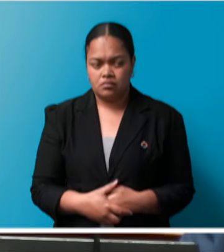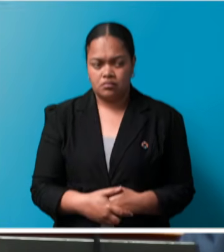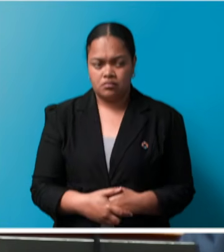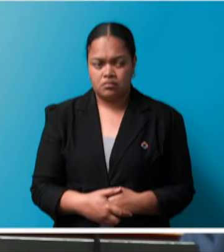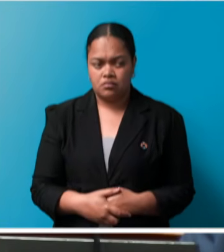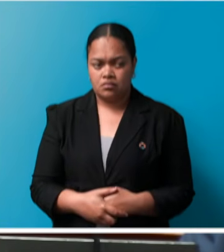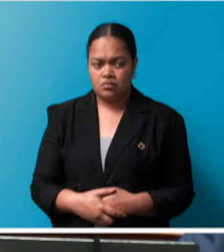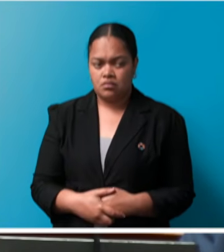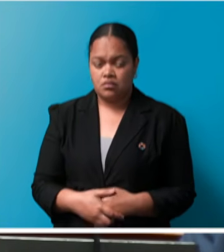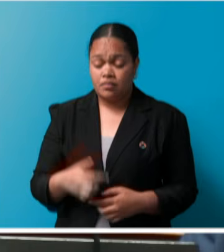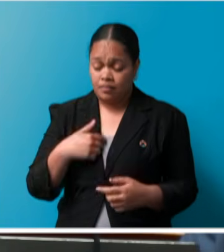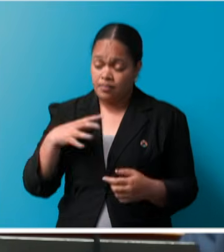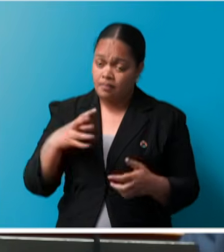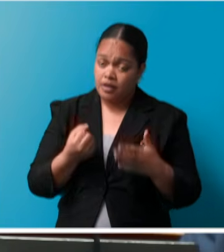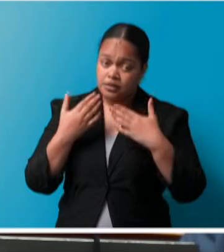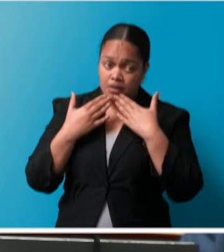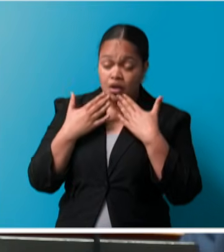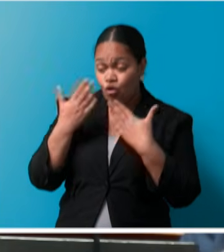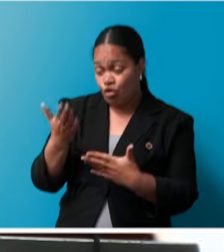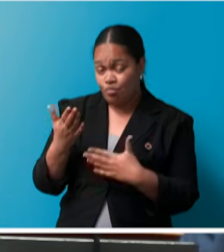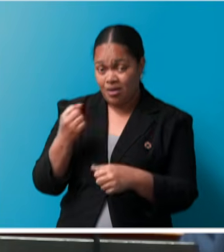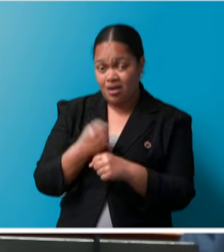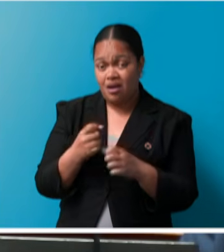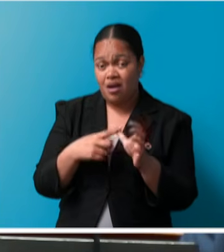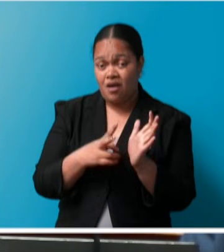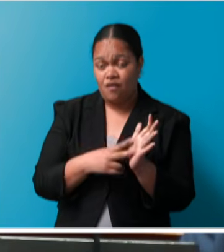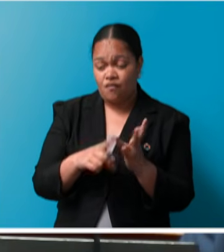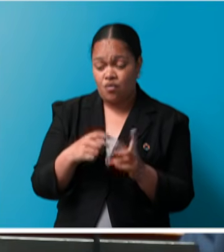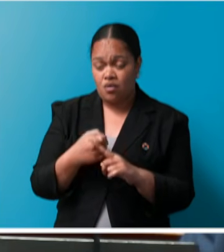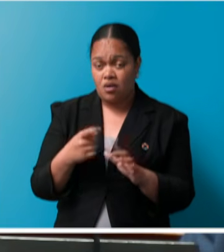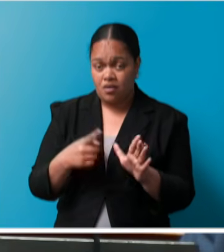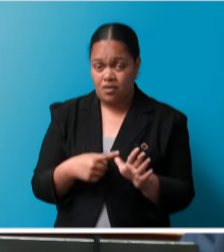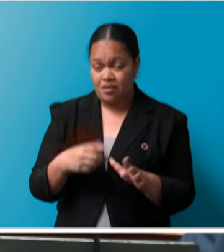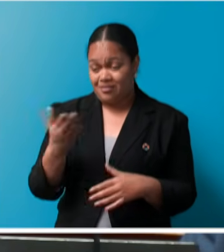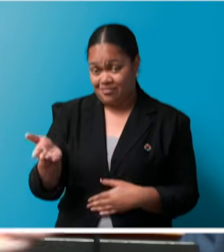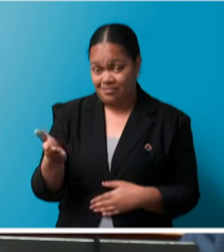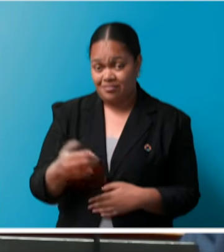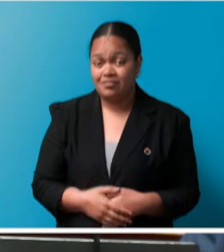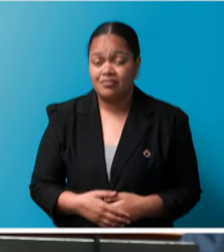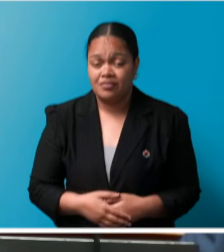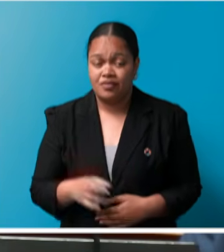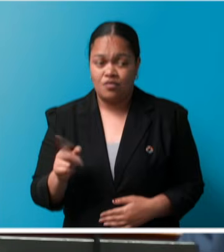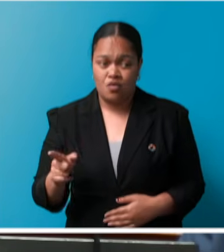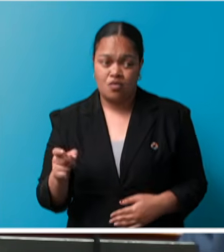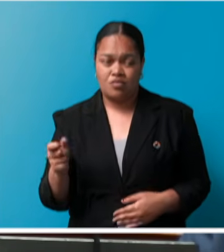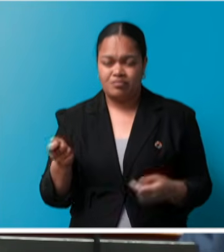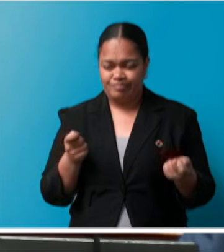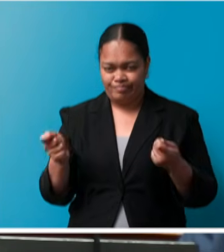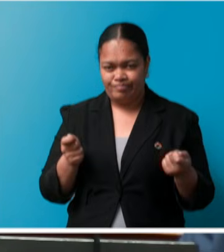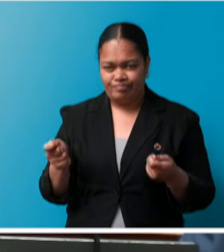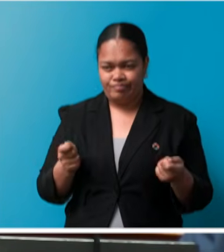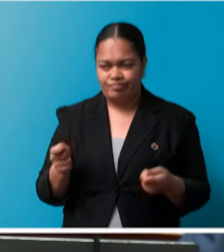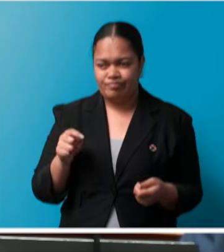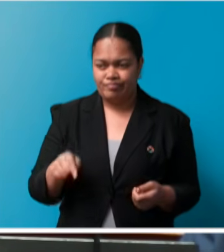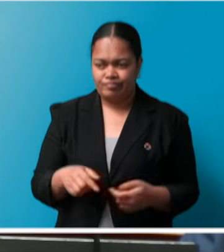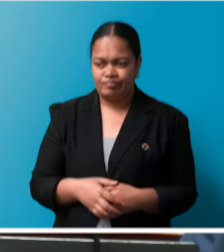And I must thank Honorable Gavoka, the DPM, that had facilitated this program, that